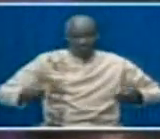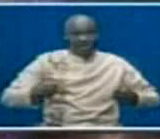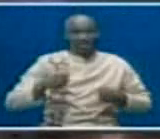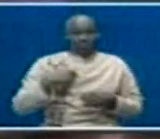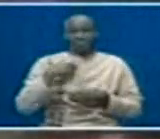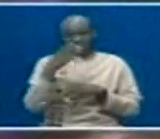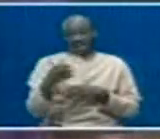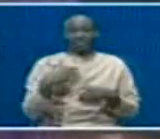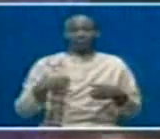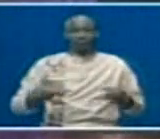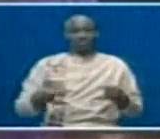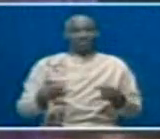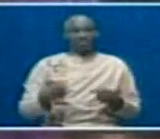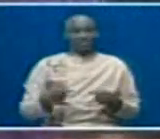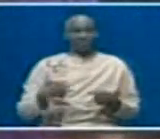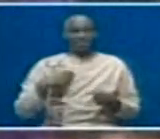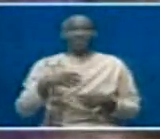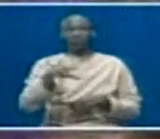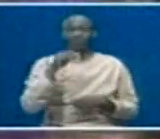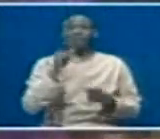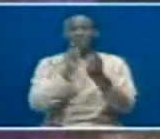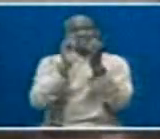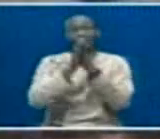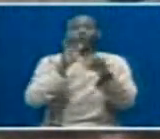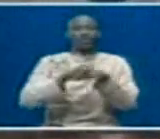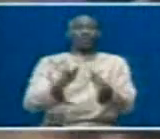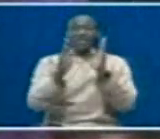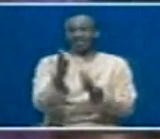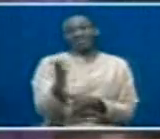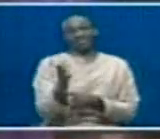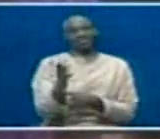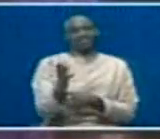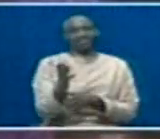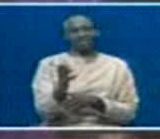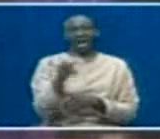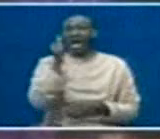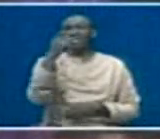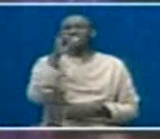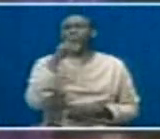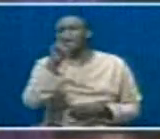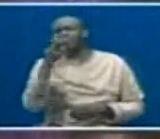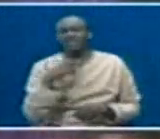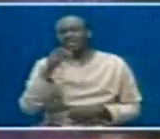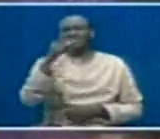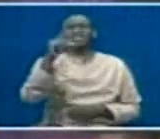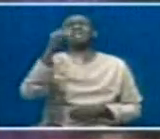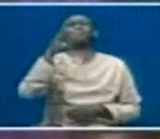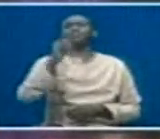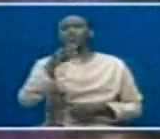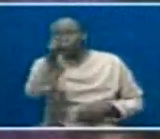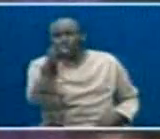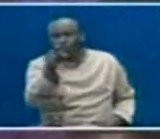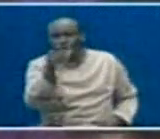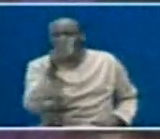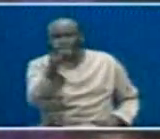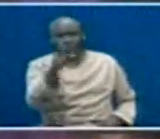that I had of Ali. And I catch them on the middle of the road. This is the truth. And Ali looked at me and said, Salim, is that you? I said,